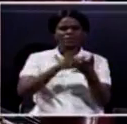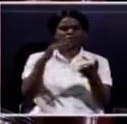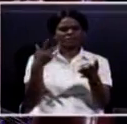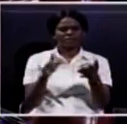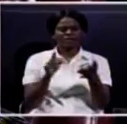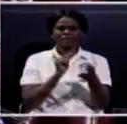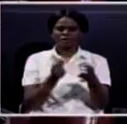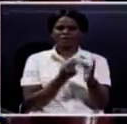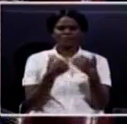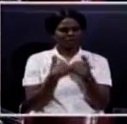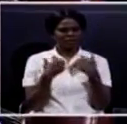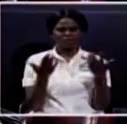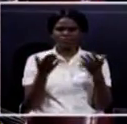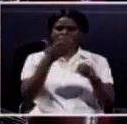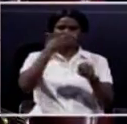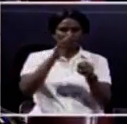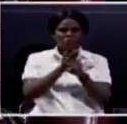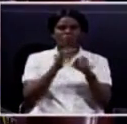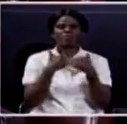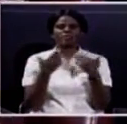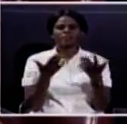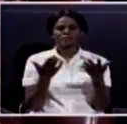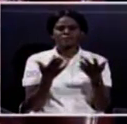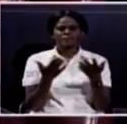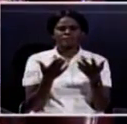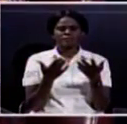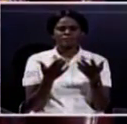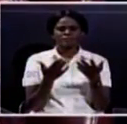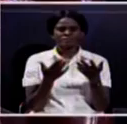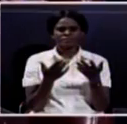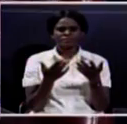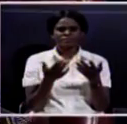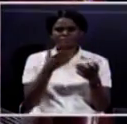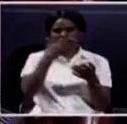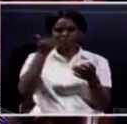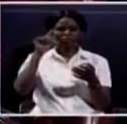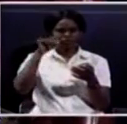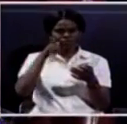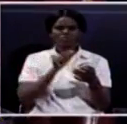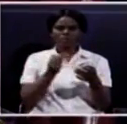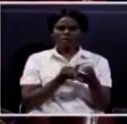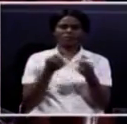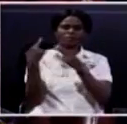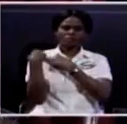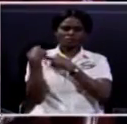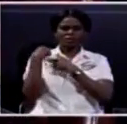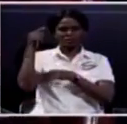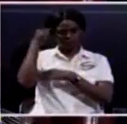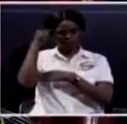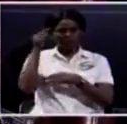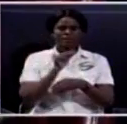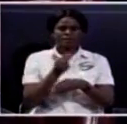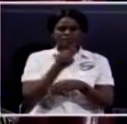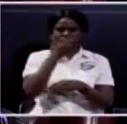we don't have an assurance of a better Zambia tomorrow. So, as a responsible government, we